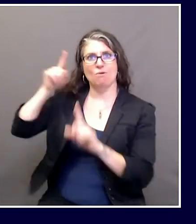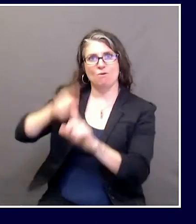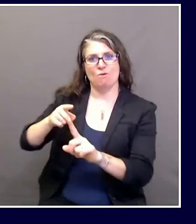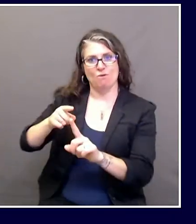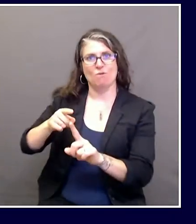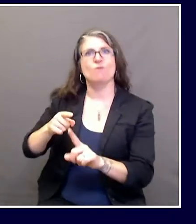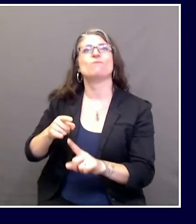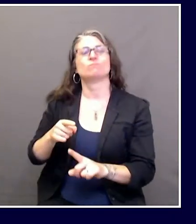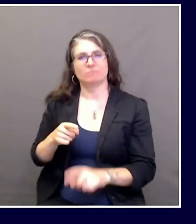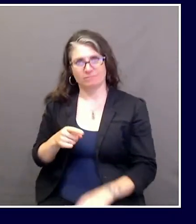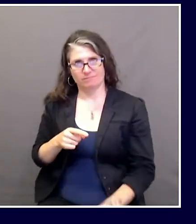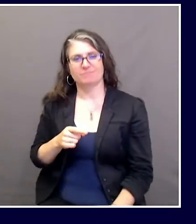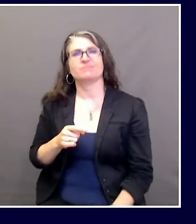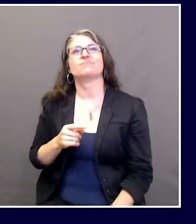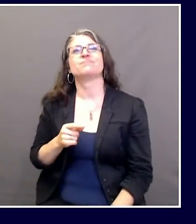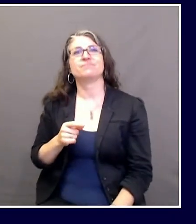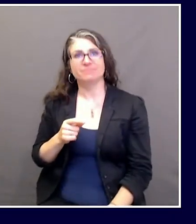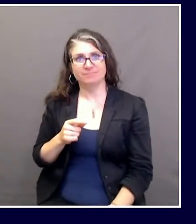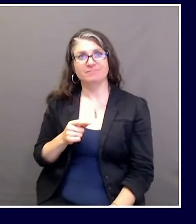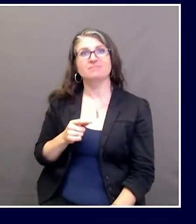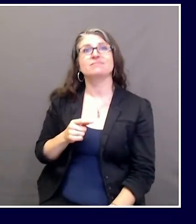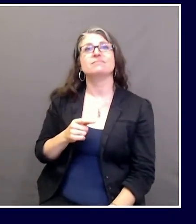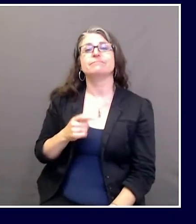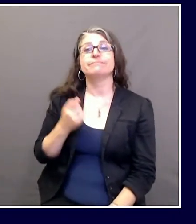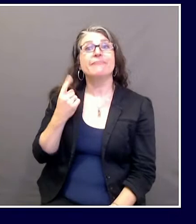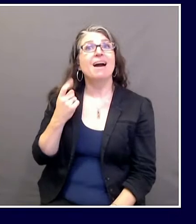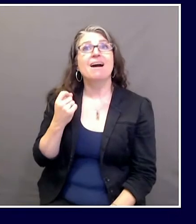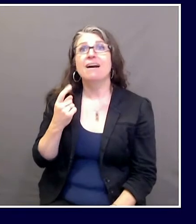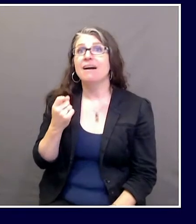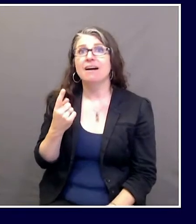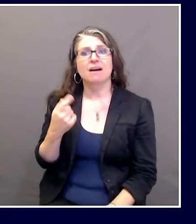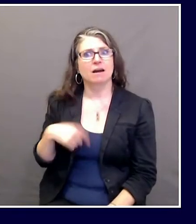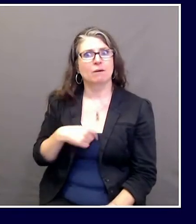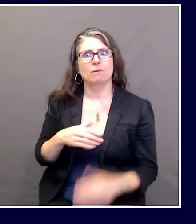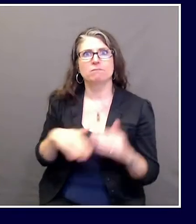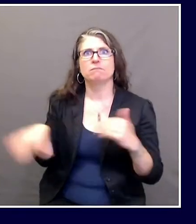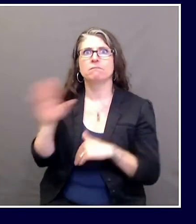use this as an opportunity to get as far as we can with vaccinating Maine residents.